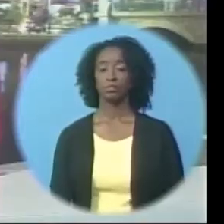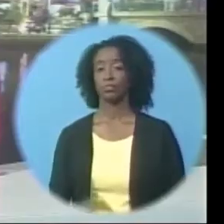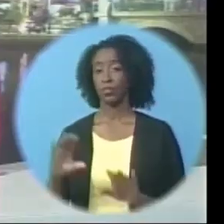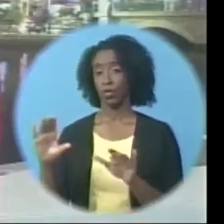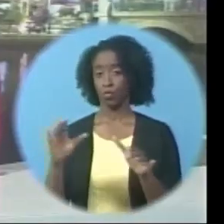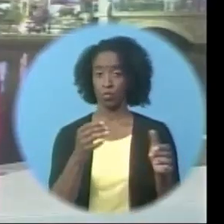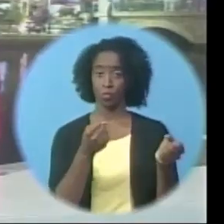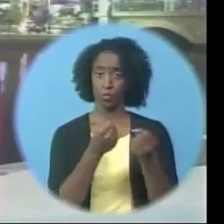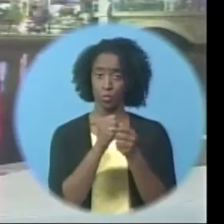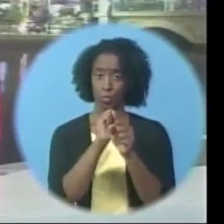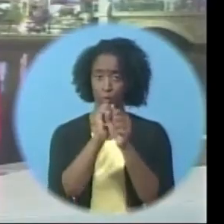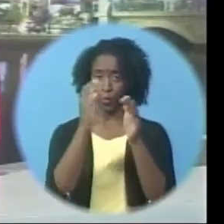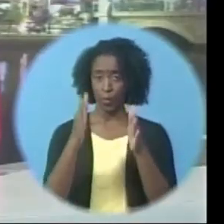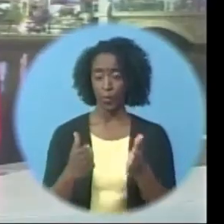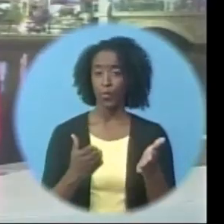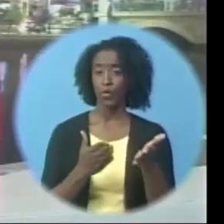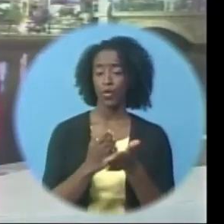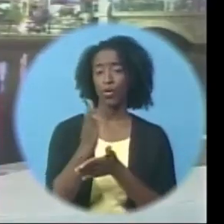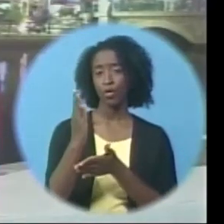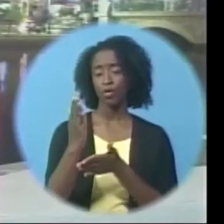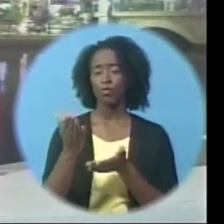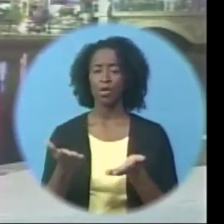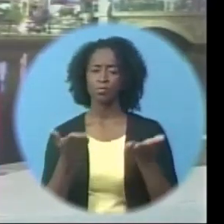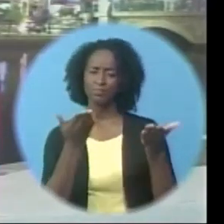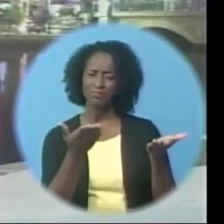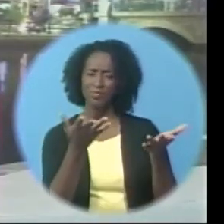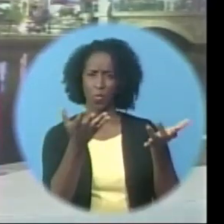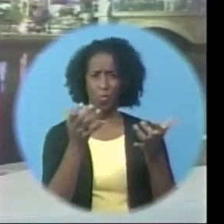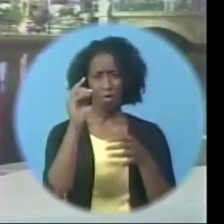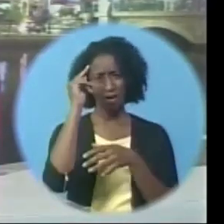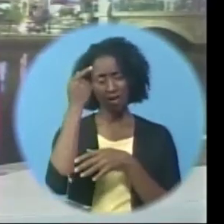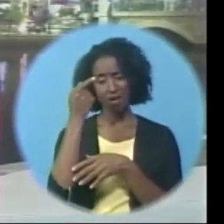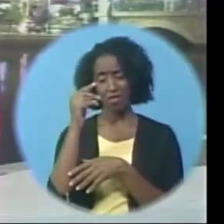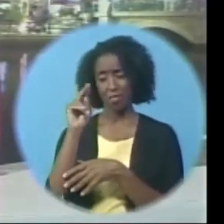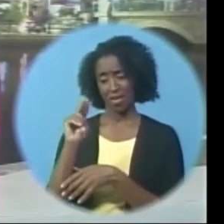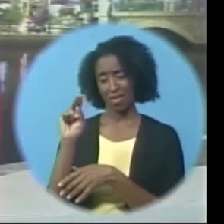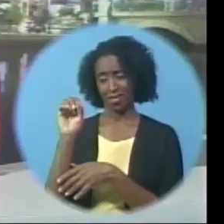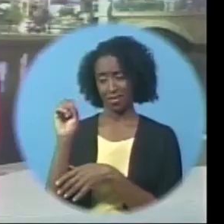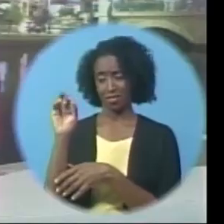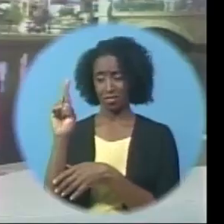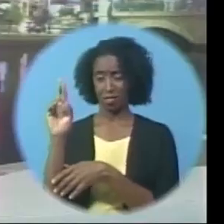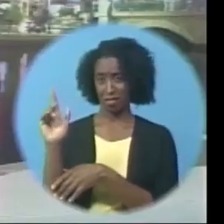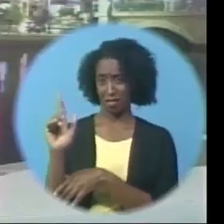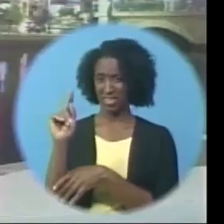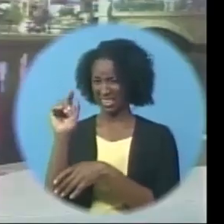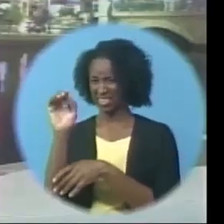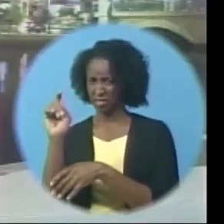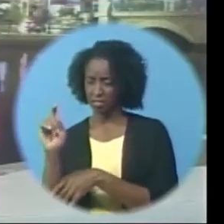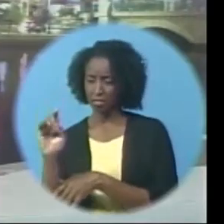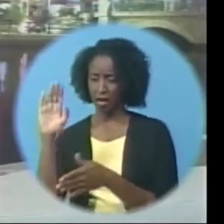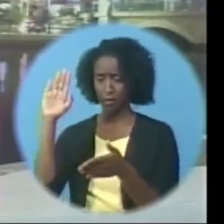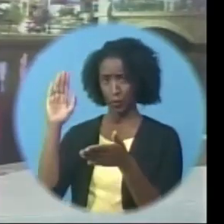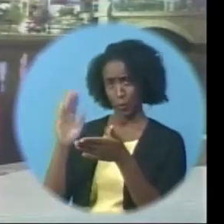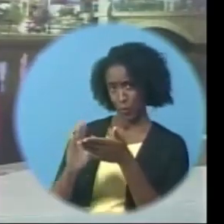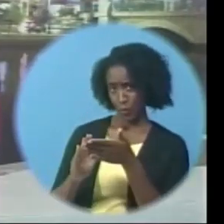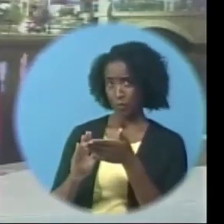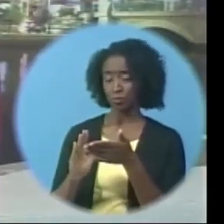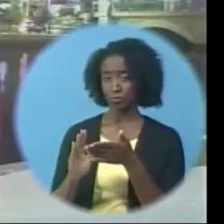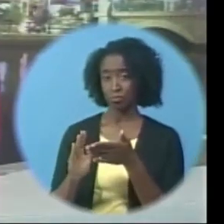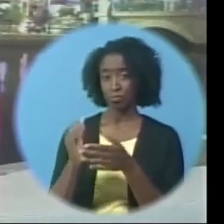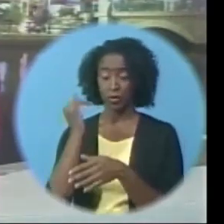Government has been given 2 days to approve the union's request for a 50% cut to the National Social Responsibility